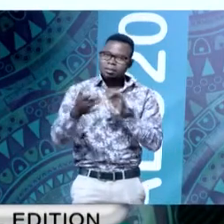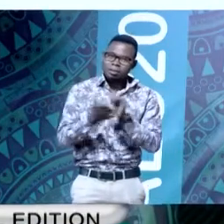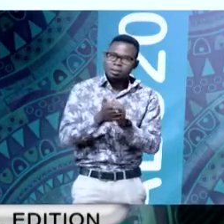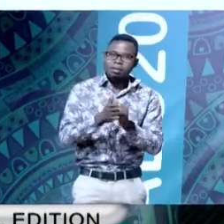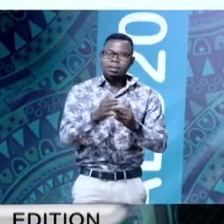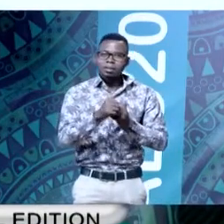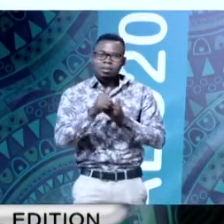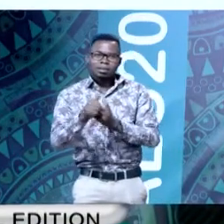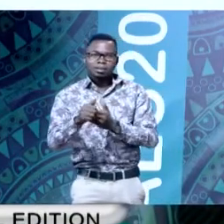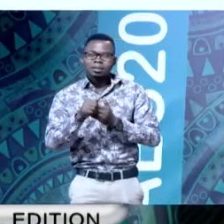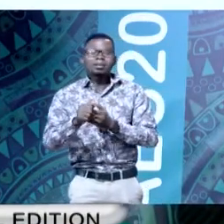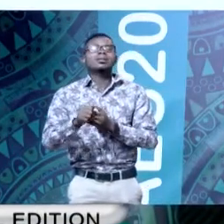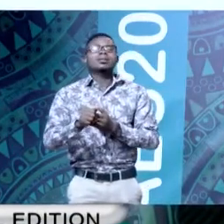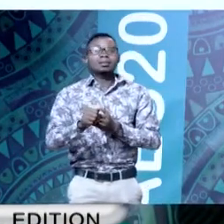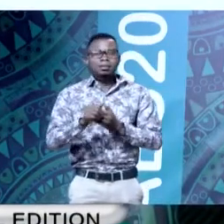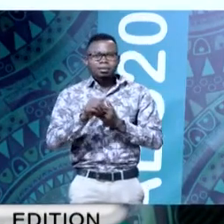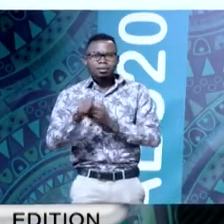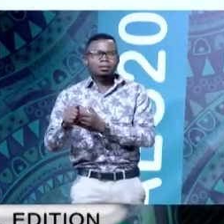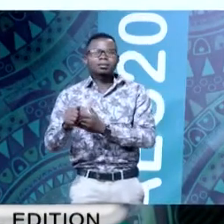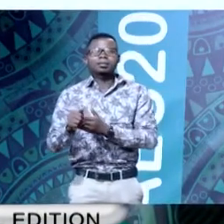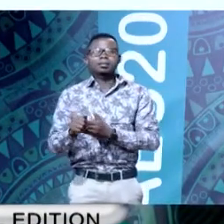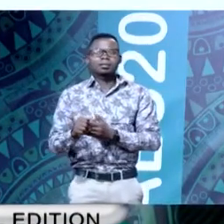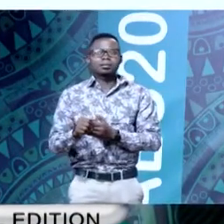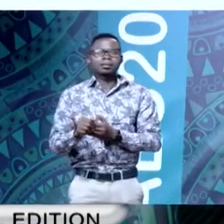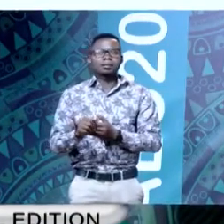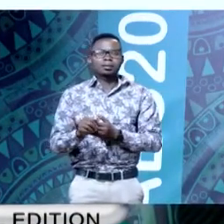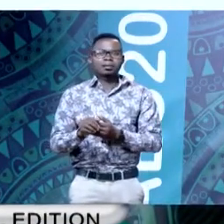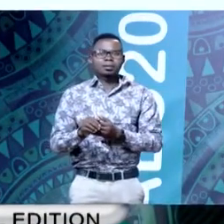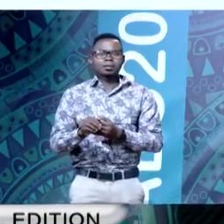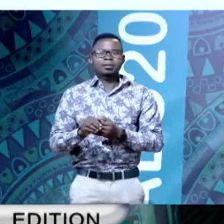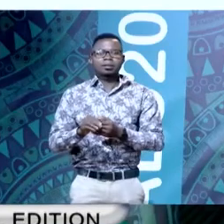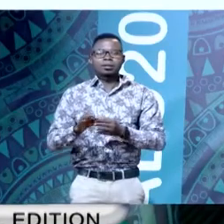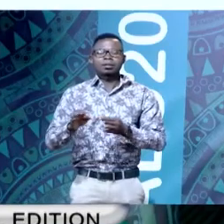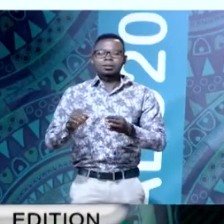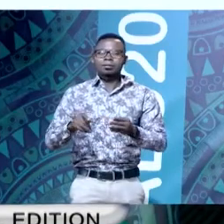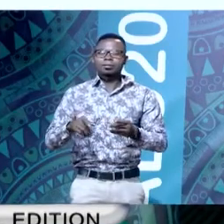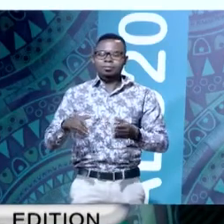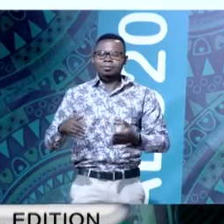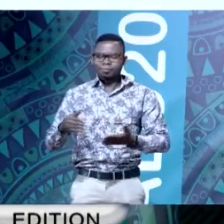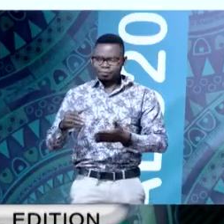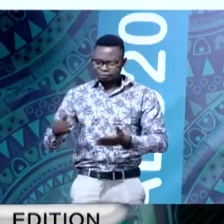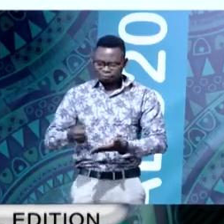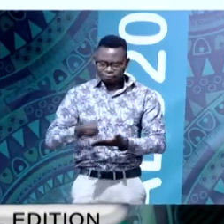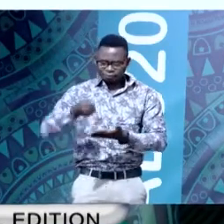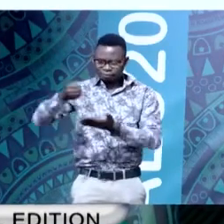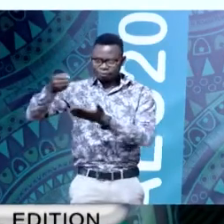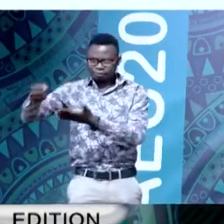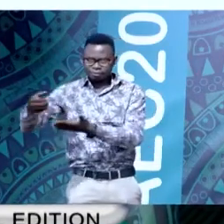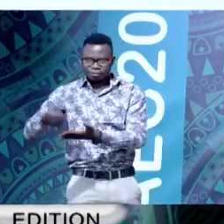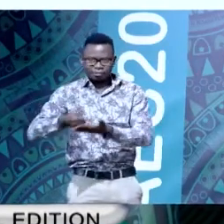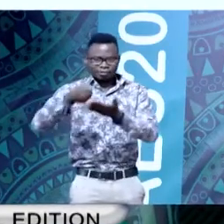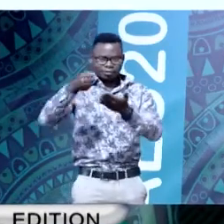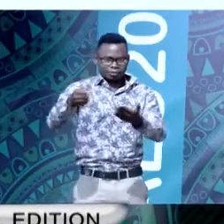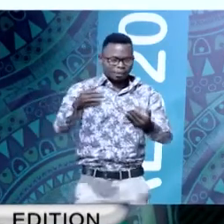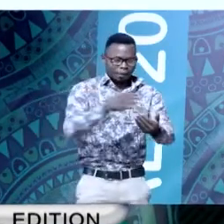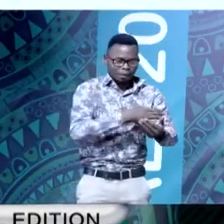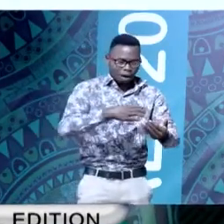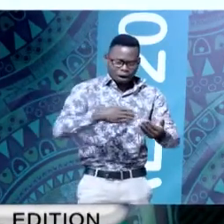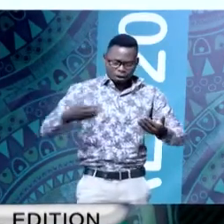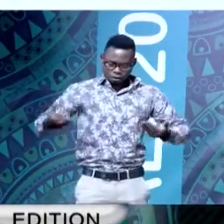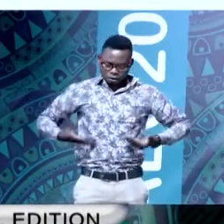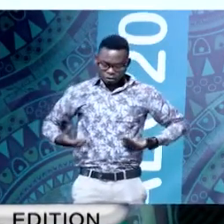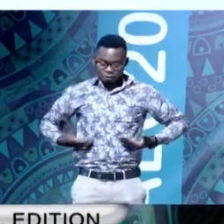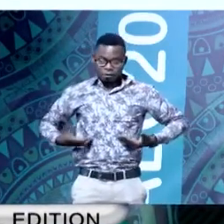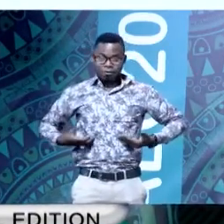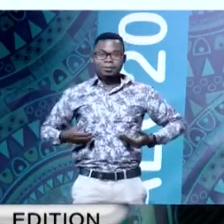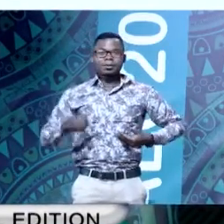leaders really handing the baton to Africa's youth? Because if you take a look at the statistics of